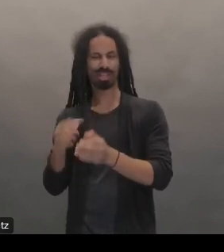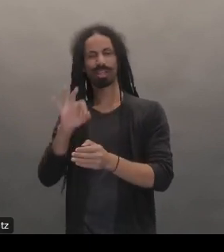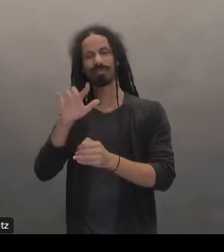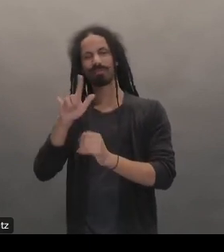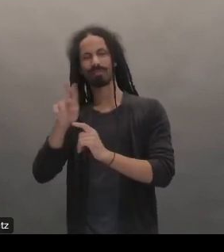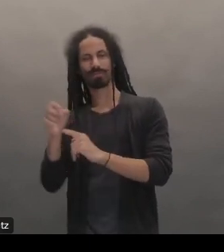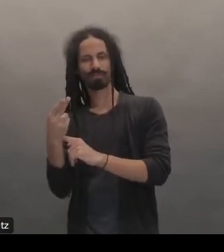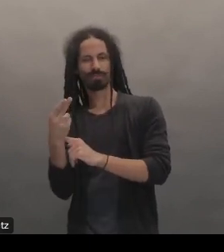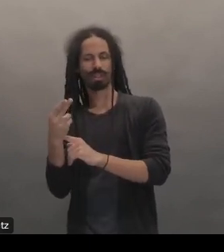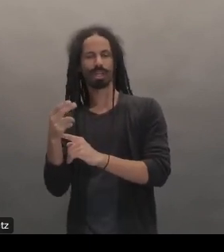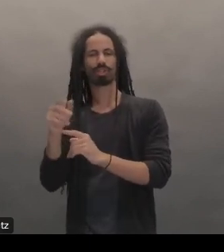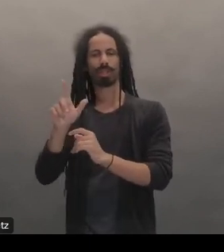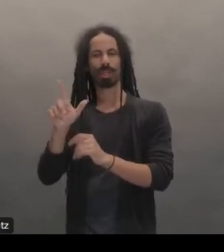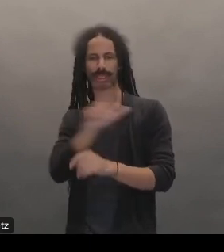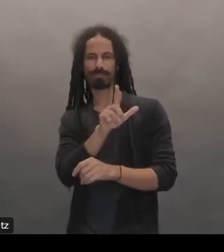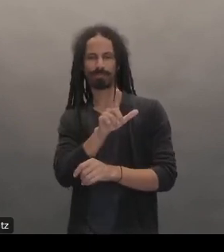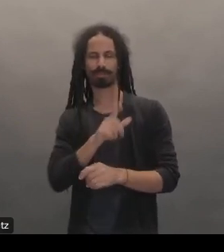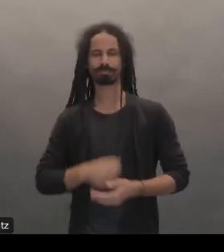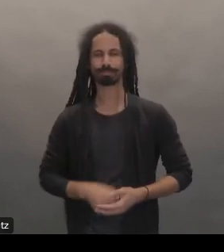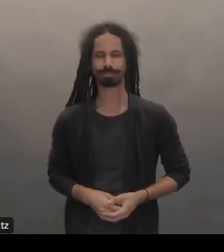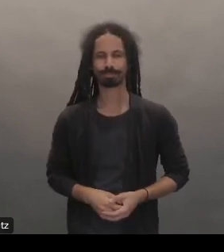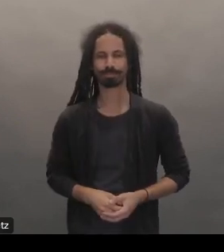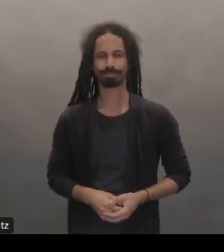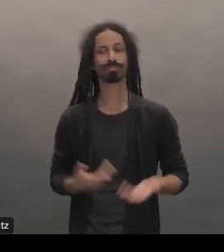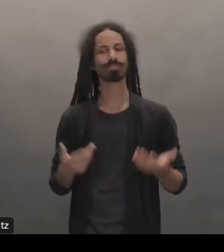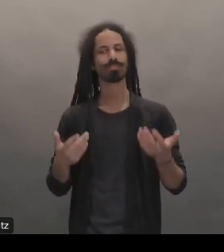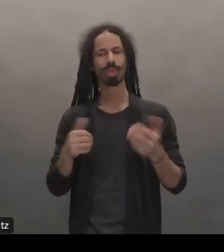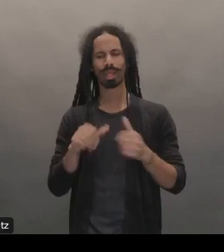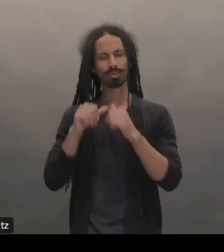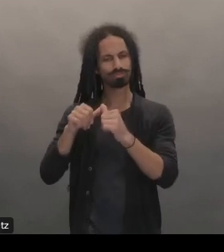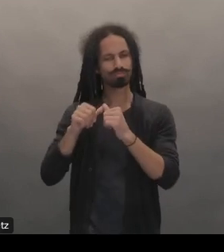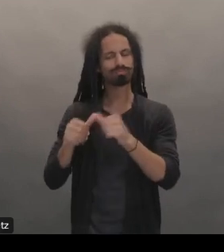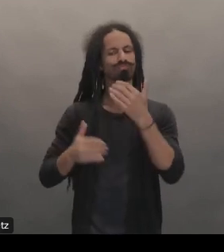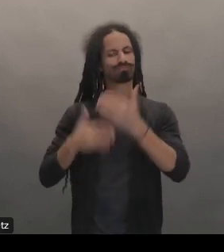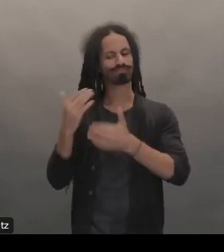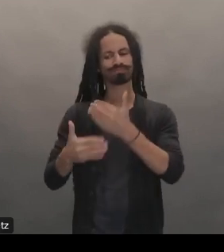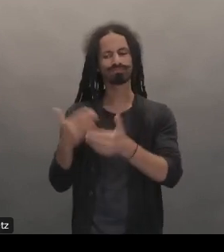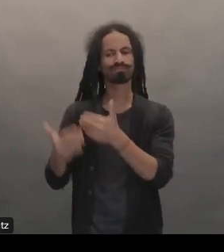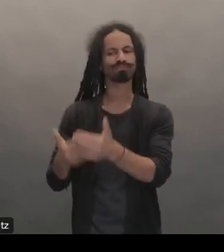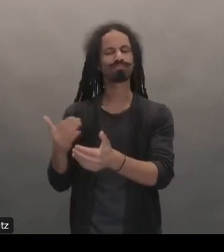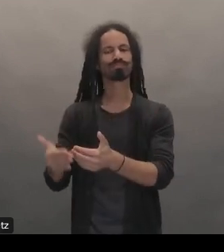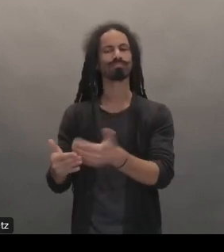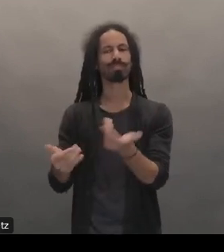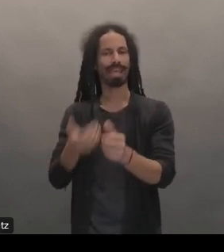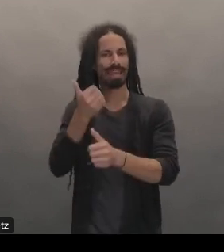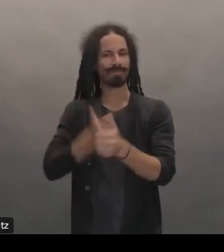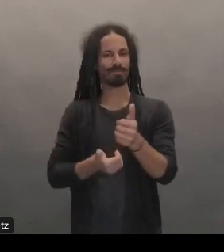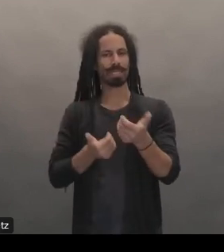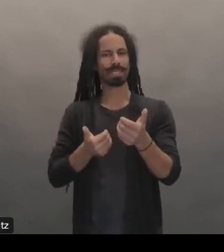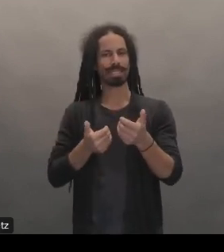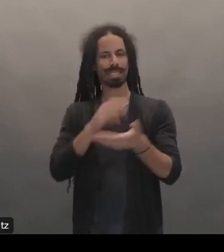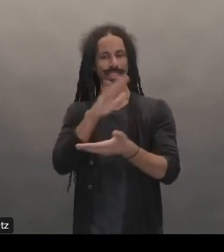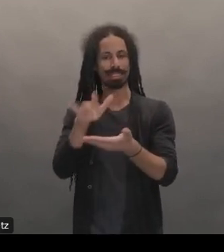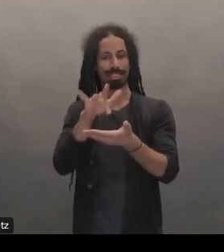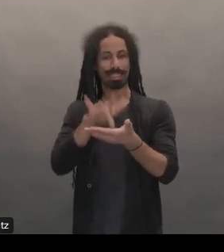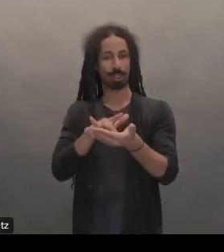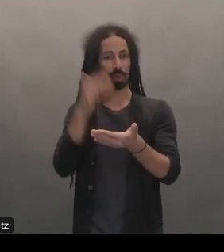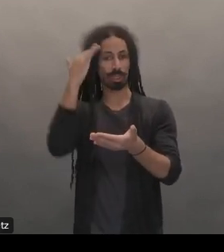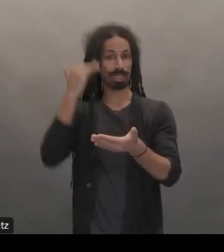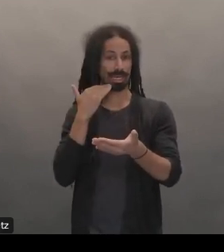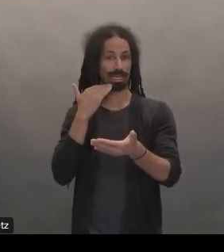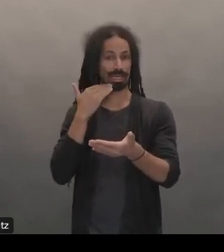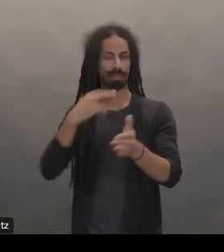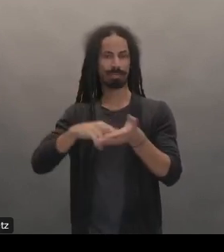paper, as you're working through the pages, every centered heading defines a new